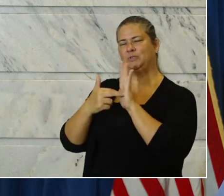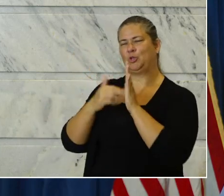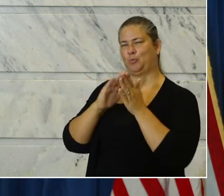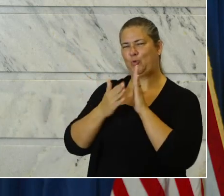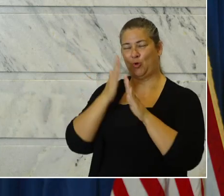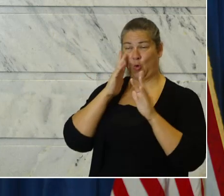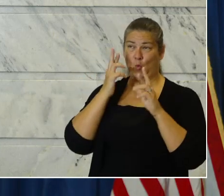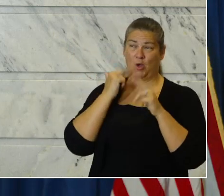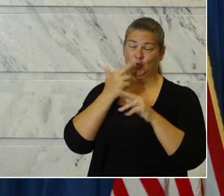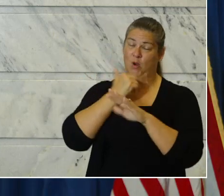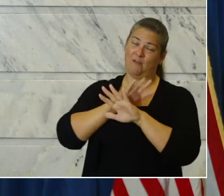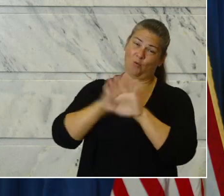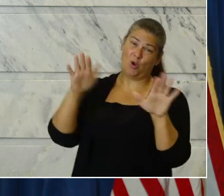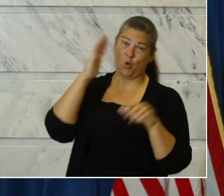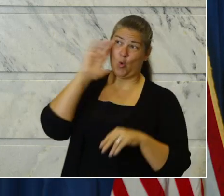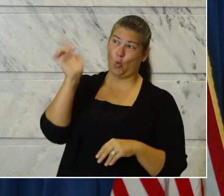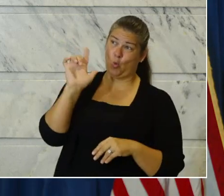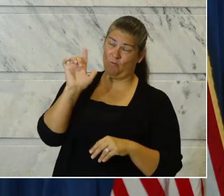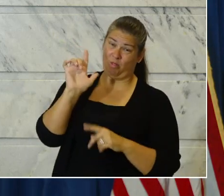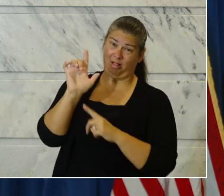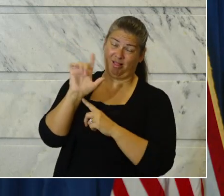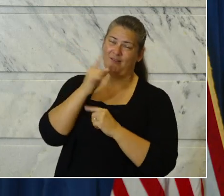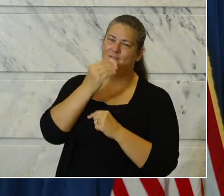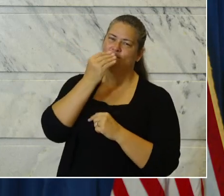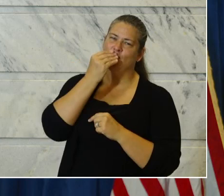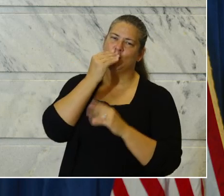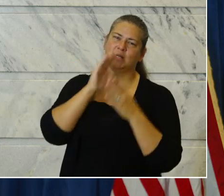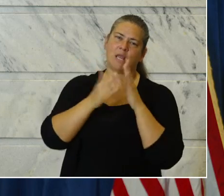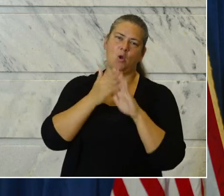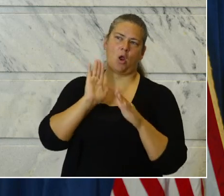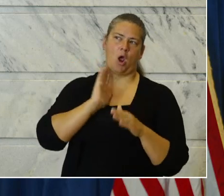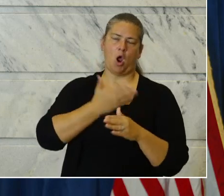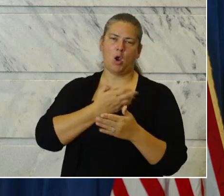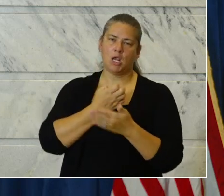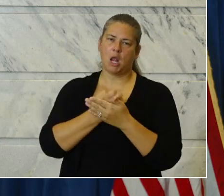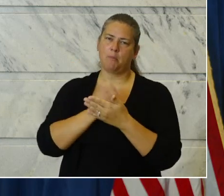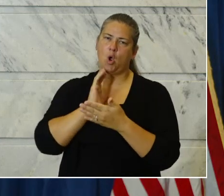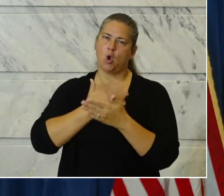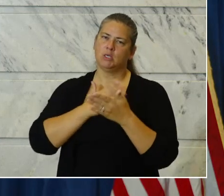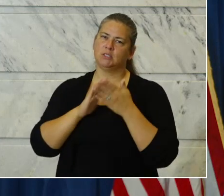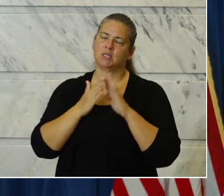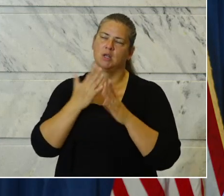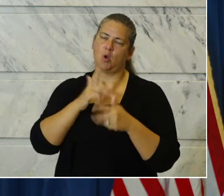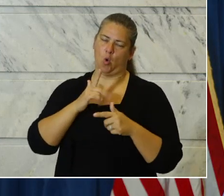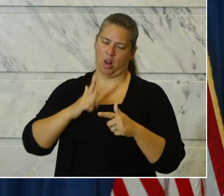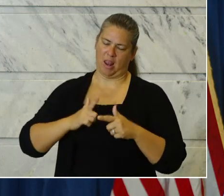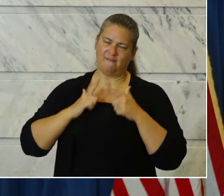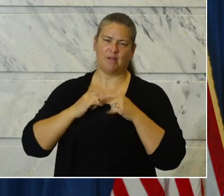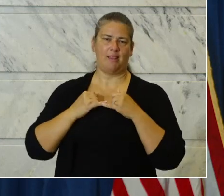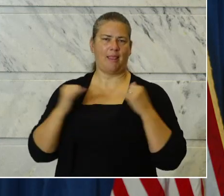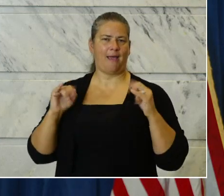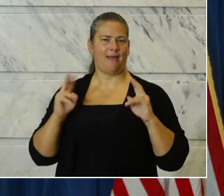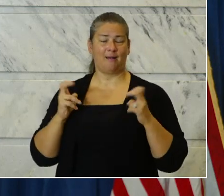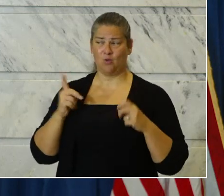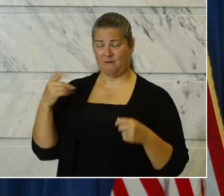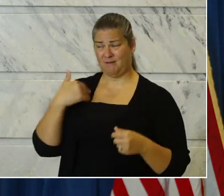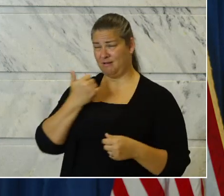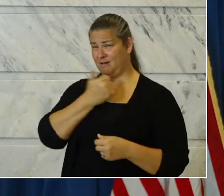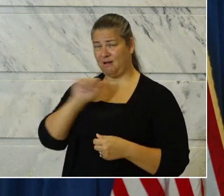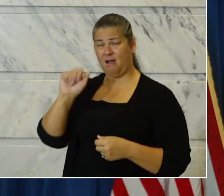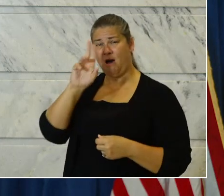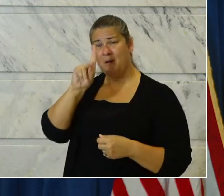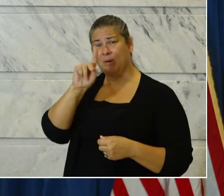everywhere, but Louisville is known as a food town, and that is the lifeblood of our economy and our city. A lot of people ask me if you will have any updated